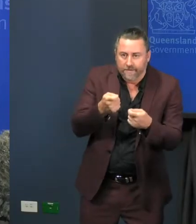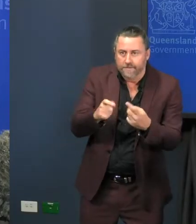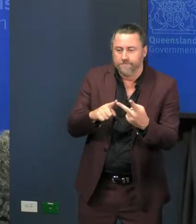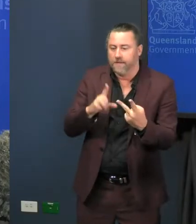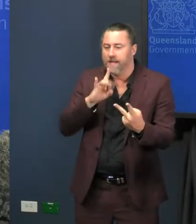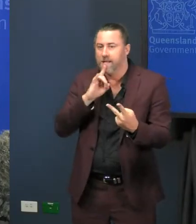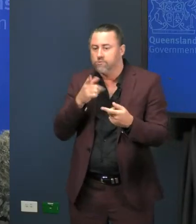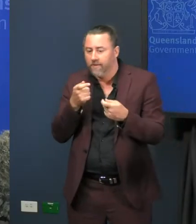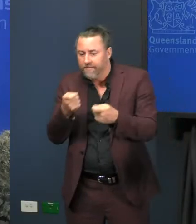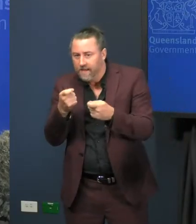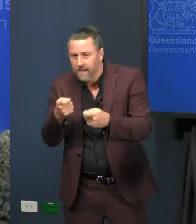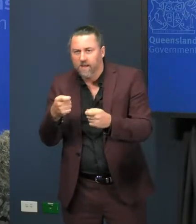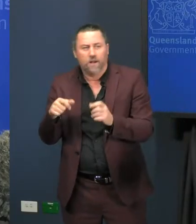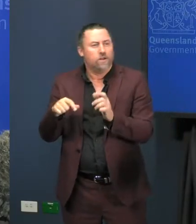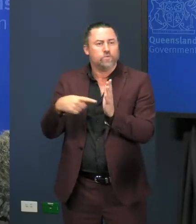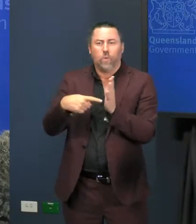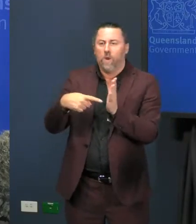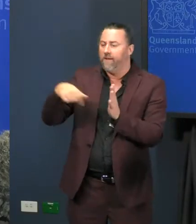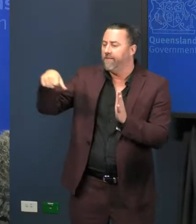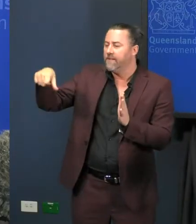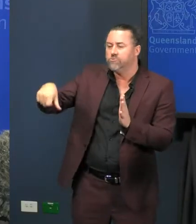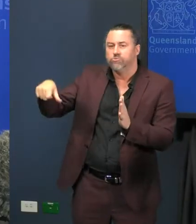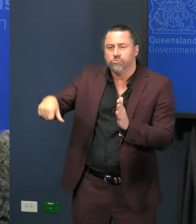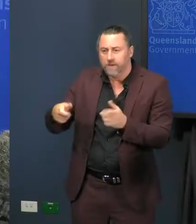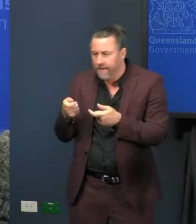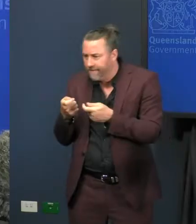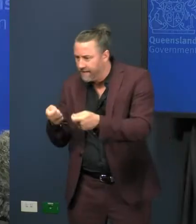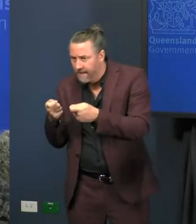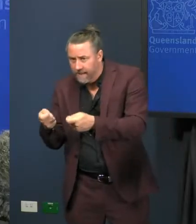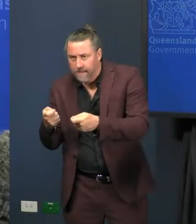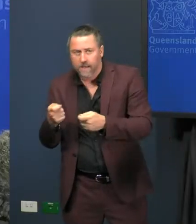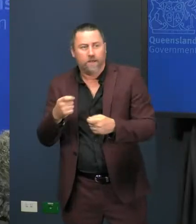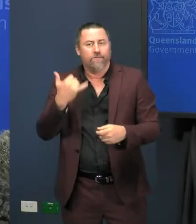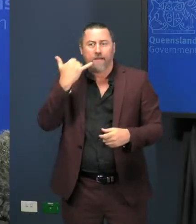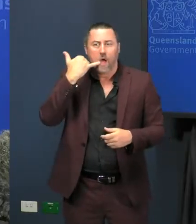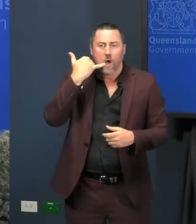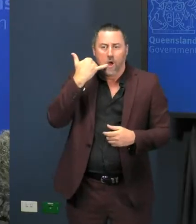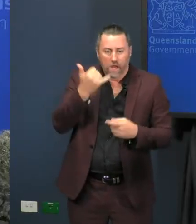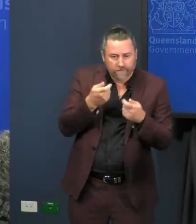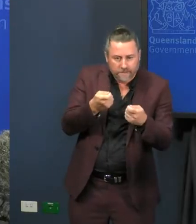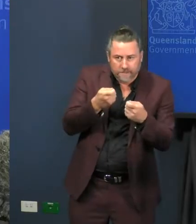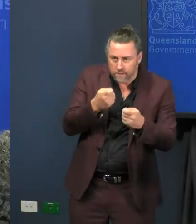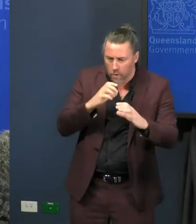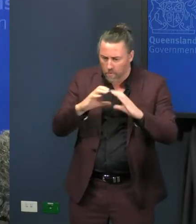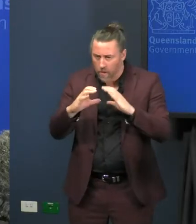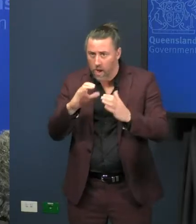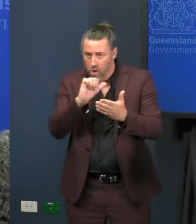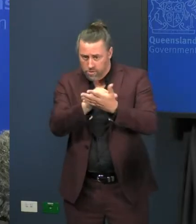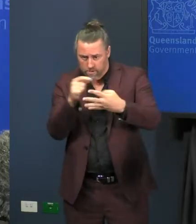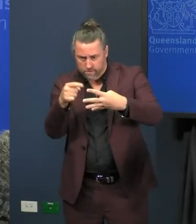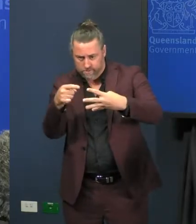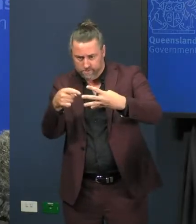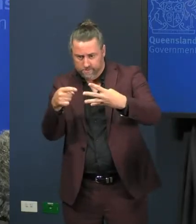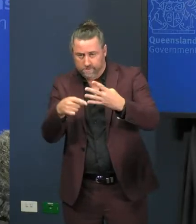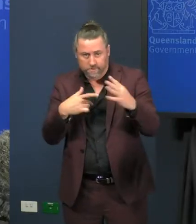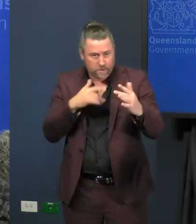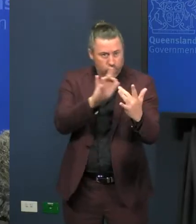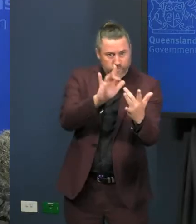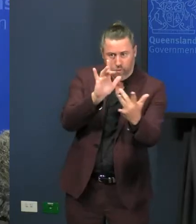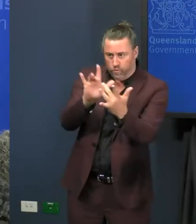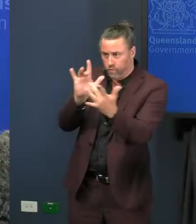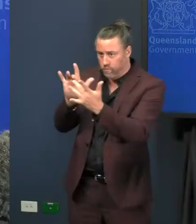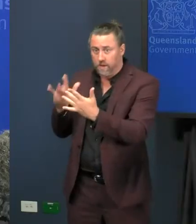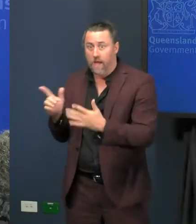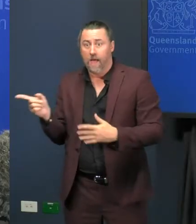power, sewerage and communications, and ensure that we take advantage of the next couple of days to do our preparations